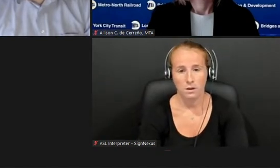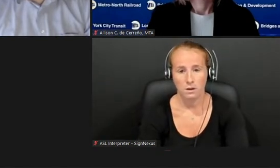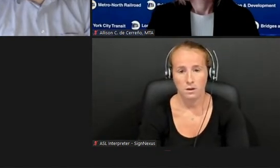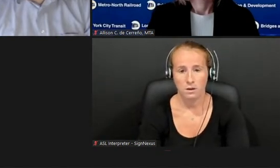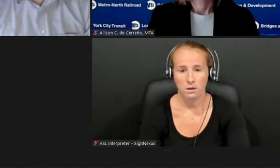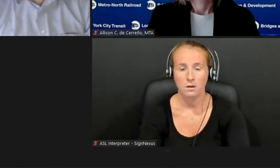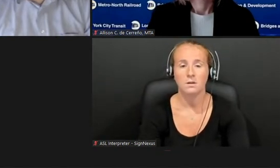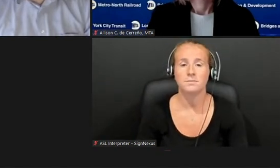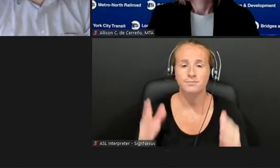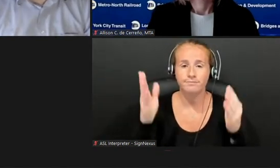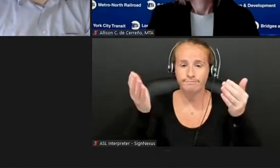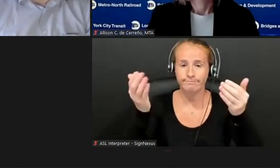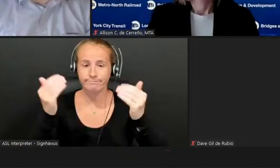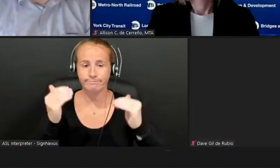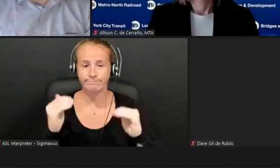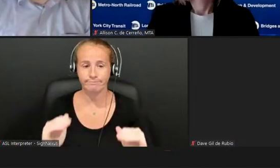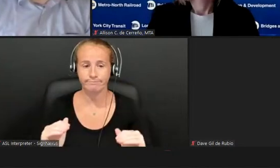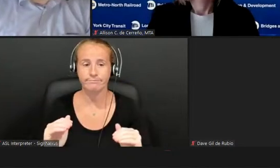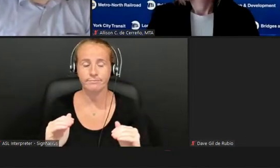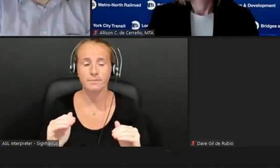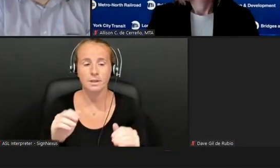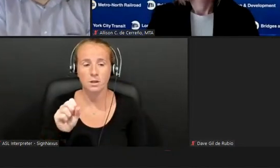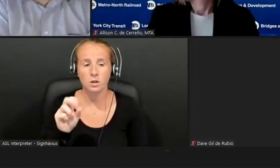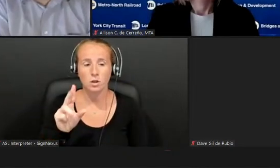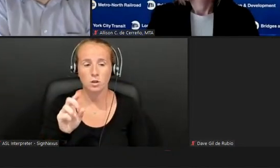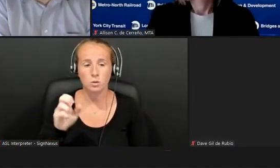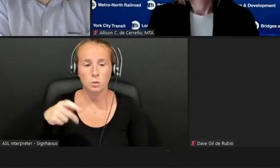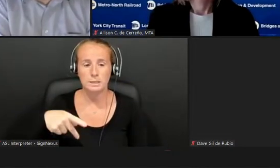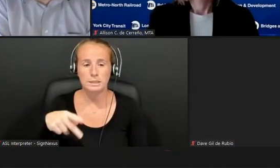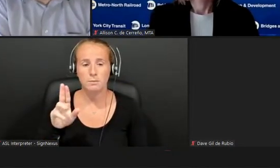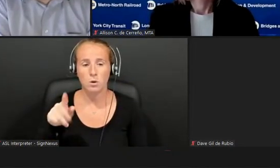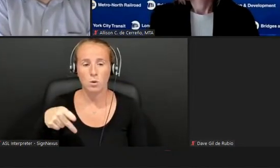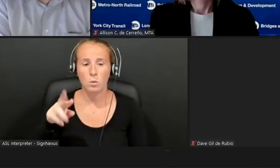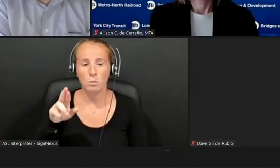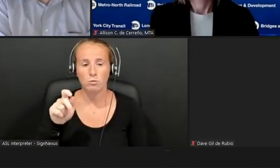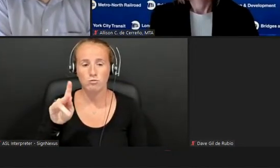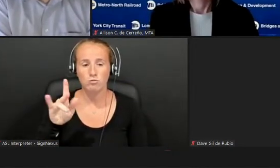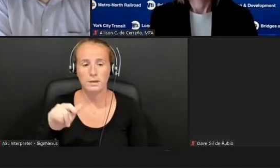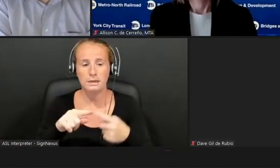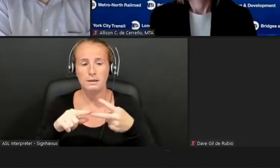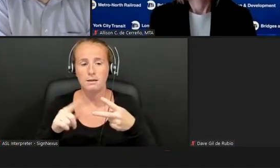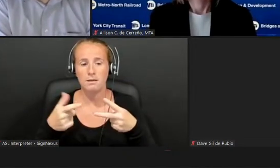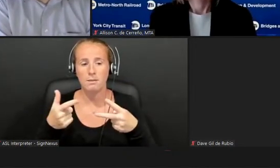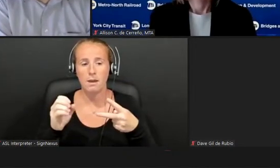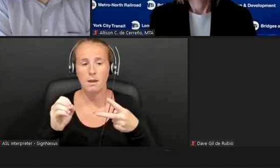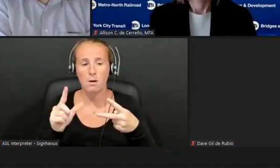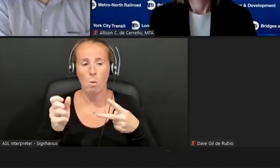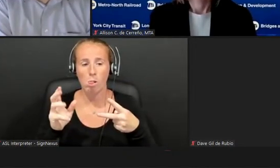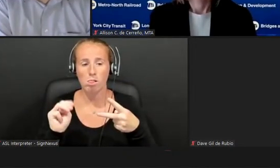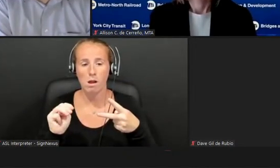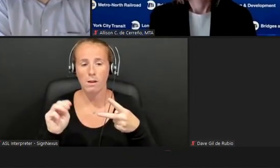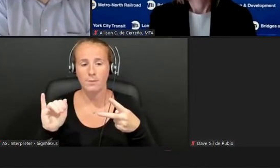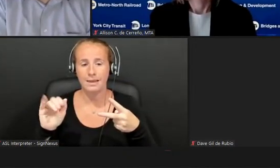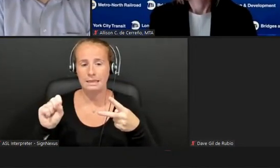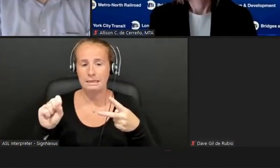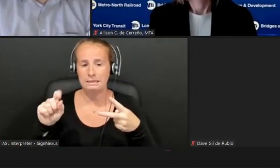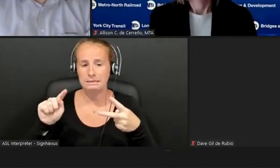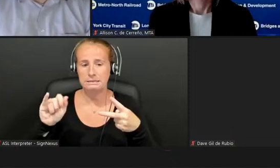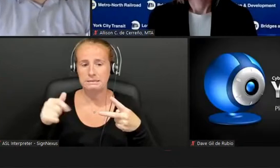our next speaker is sudeep upriti thawed by Golem is